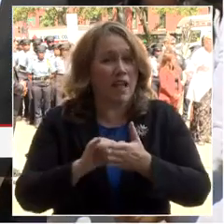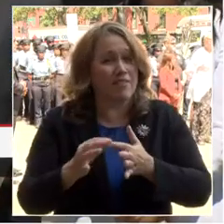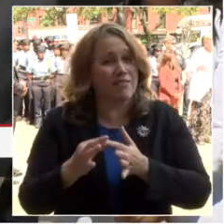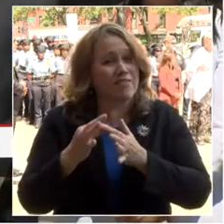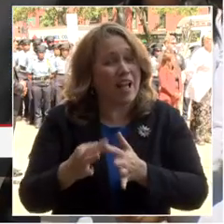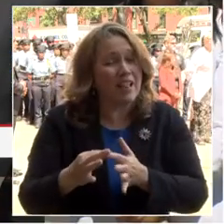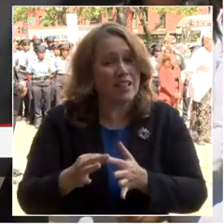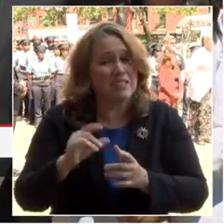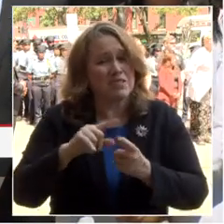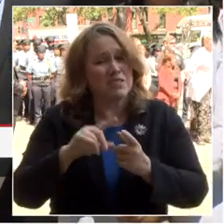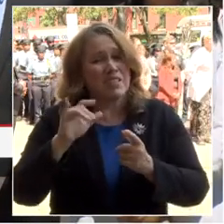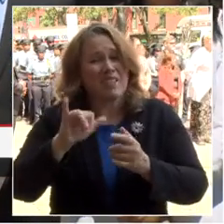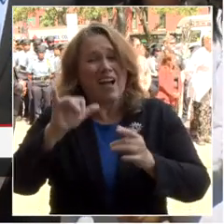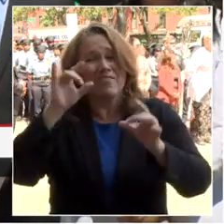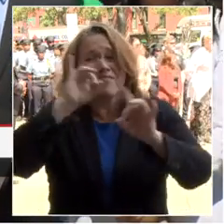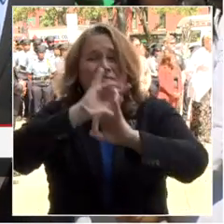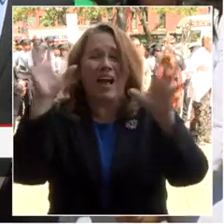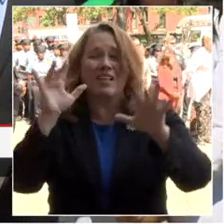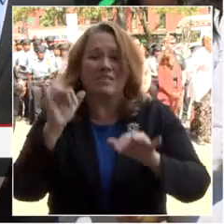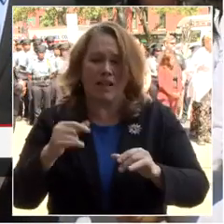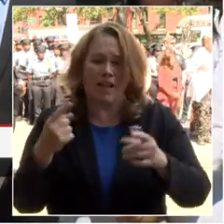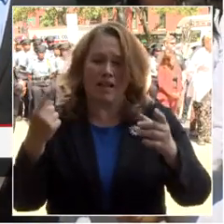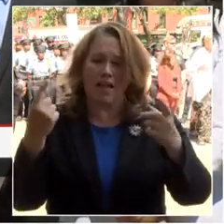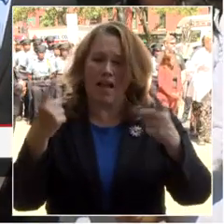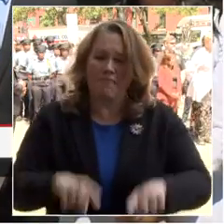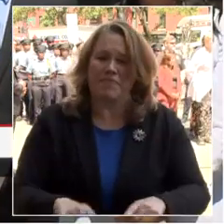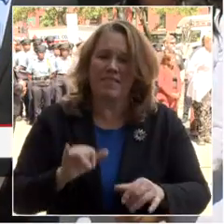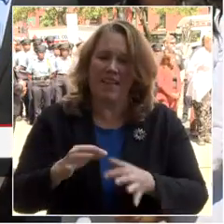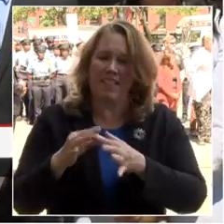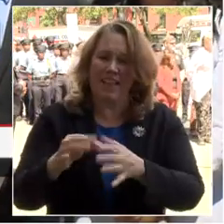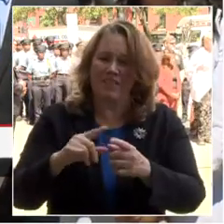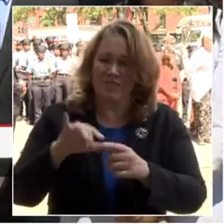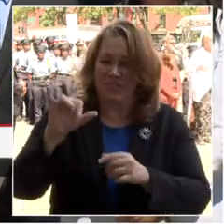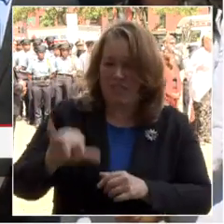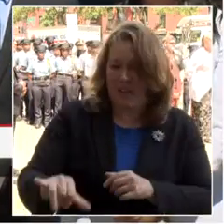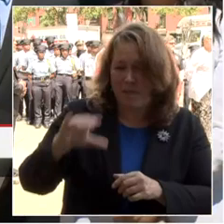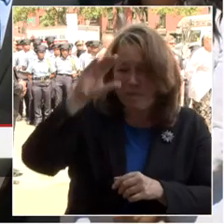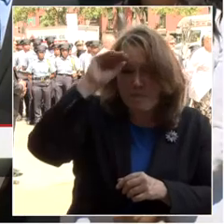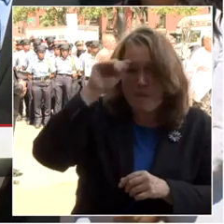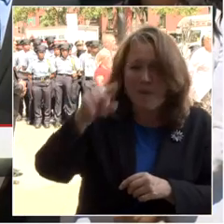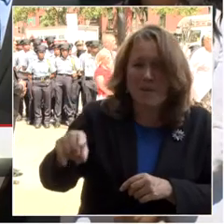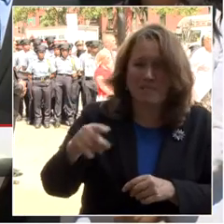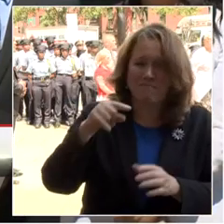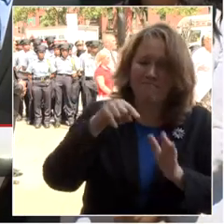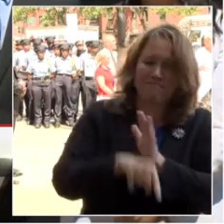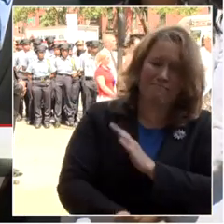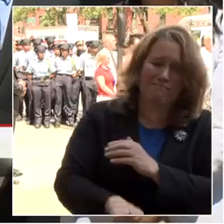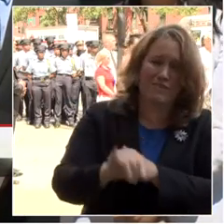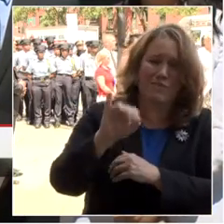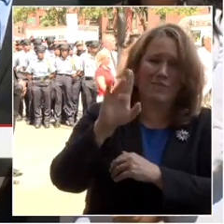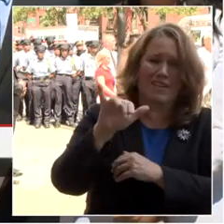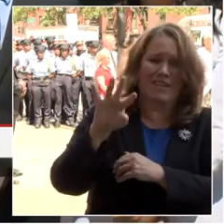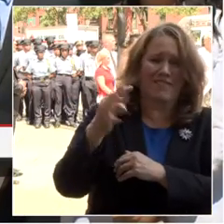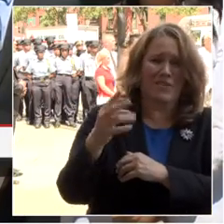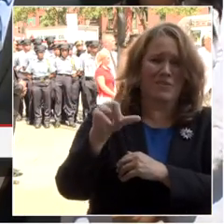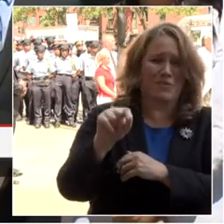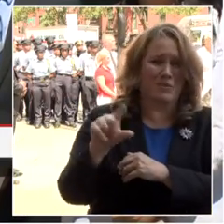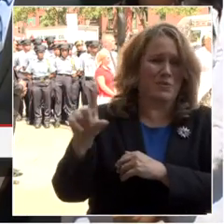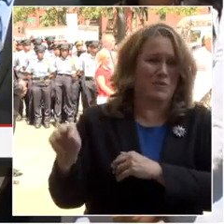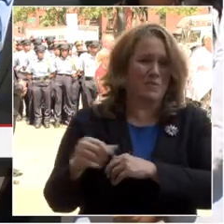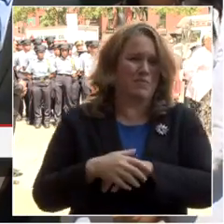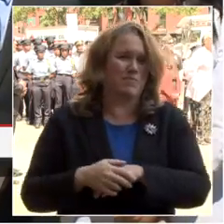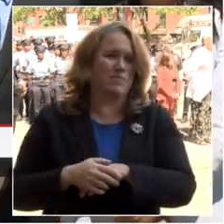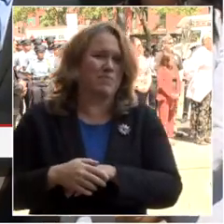boy being shot and killed almost 2 weeks ago. Chase Poole